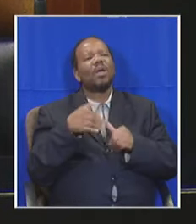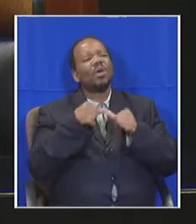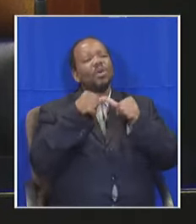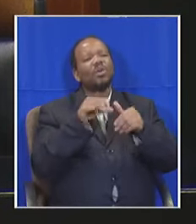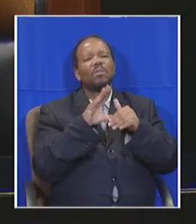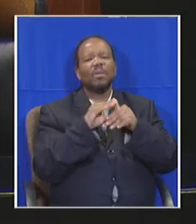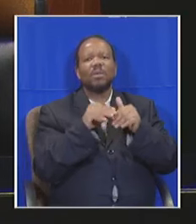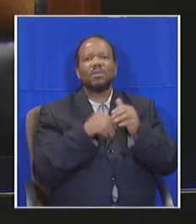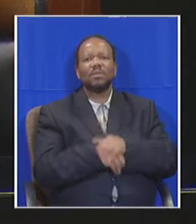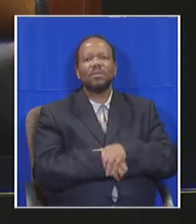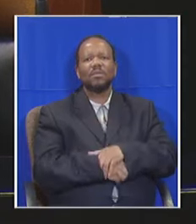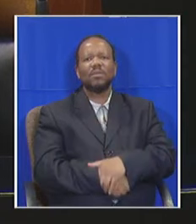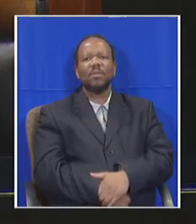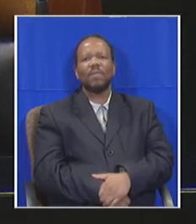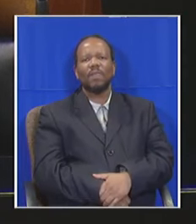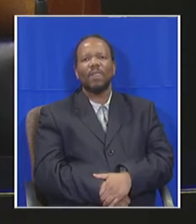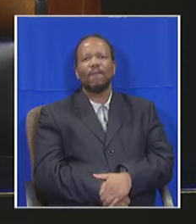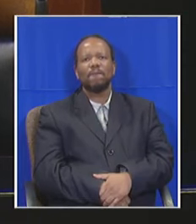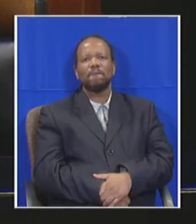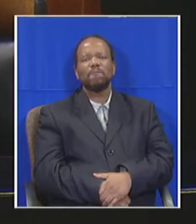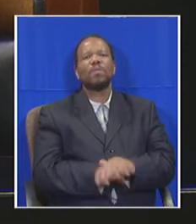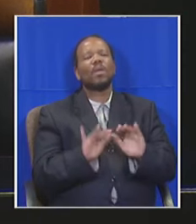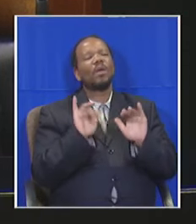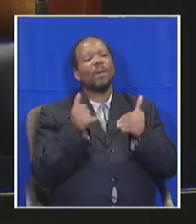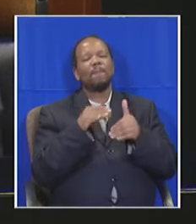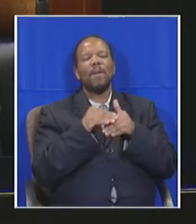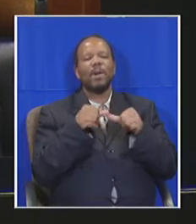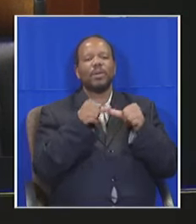Member. Honorable Chair, you may continue.